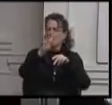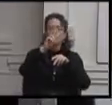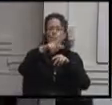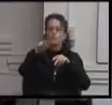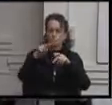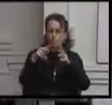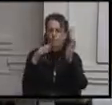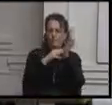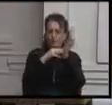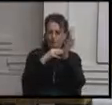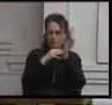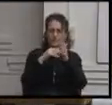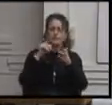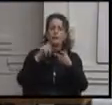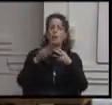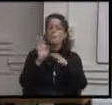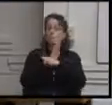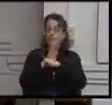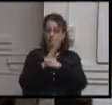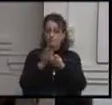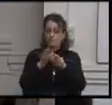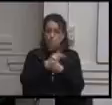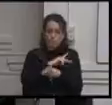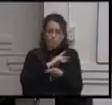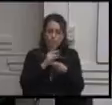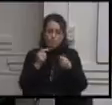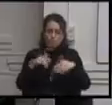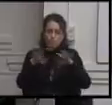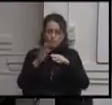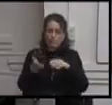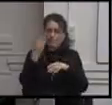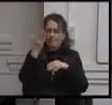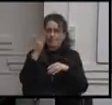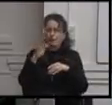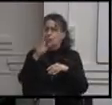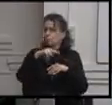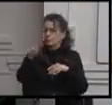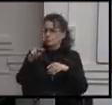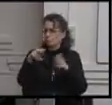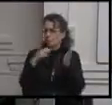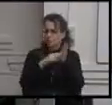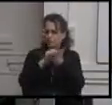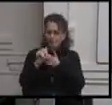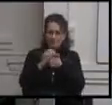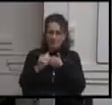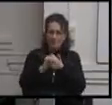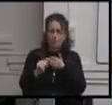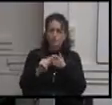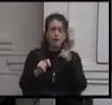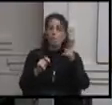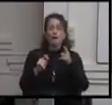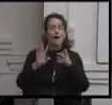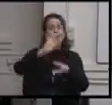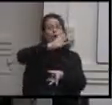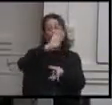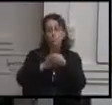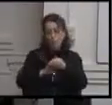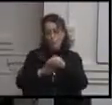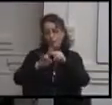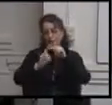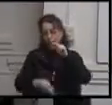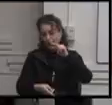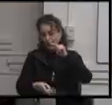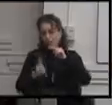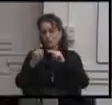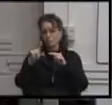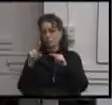The business personal property went up $243,000. The overall result was a lowering of $120,010 to